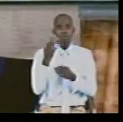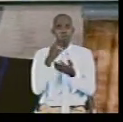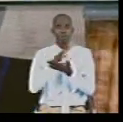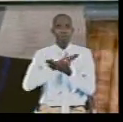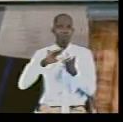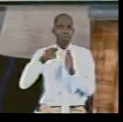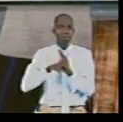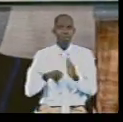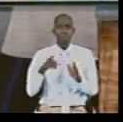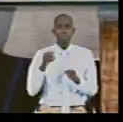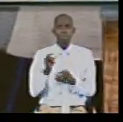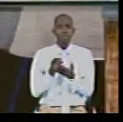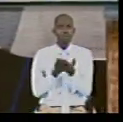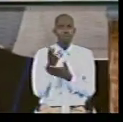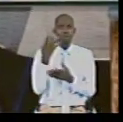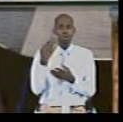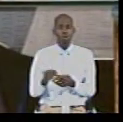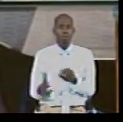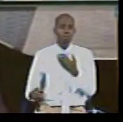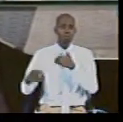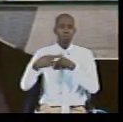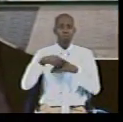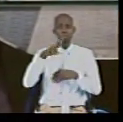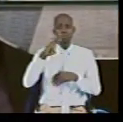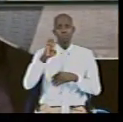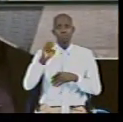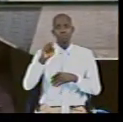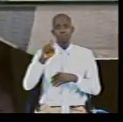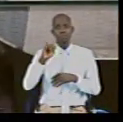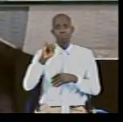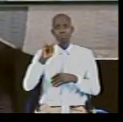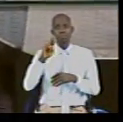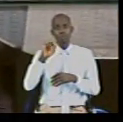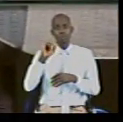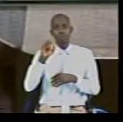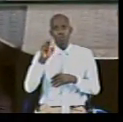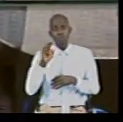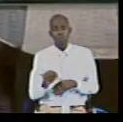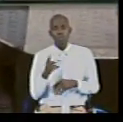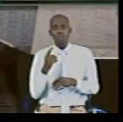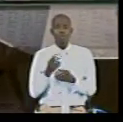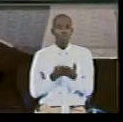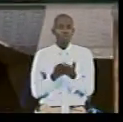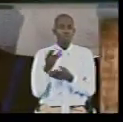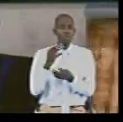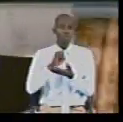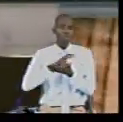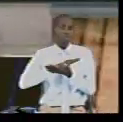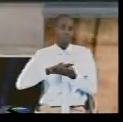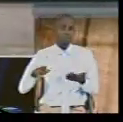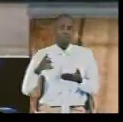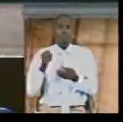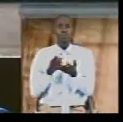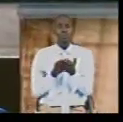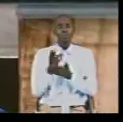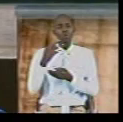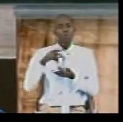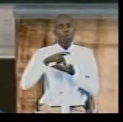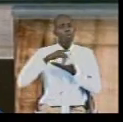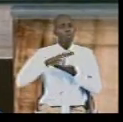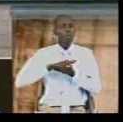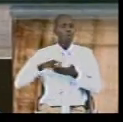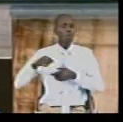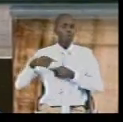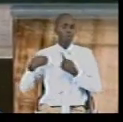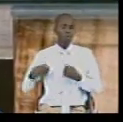the truth of restitution, and the truth of sanctification, and the truth of purity of heart, and the truth of abiding in